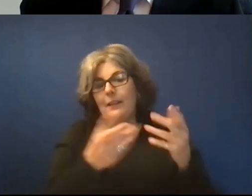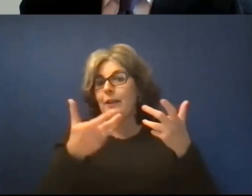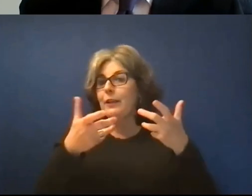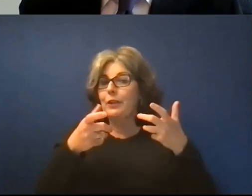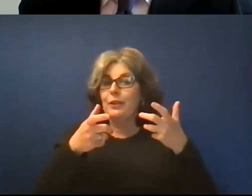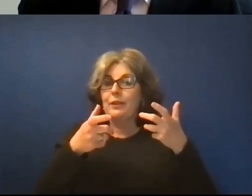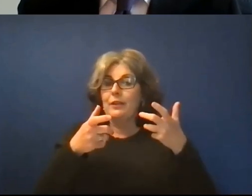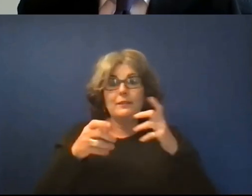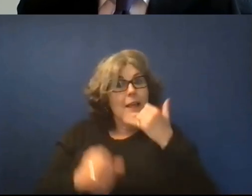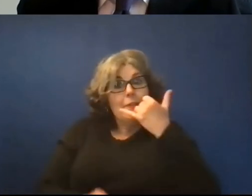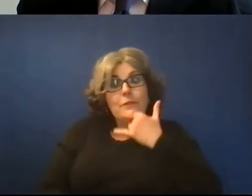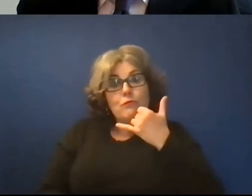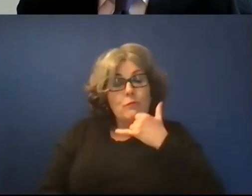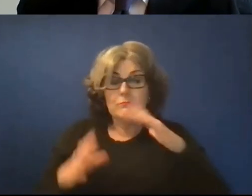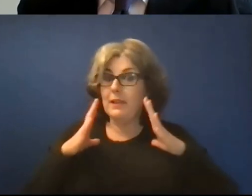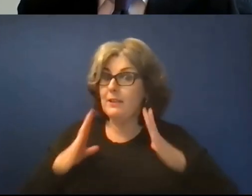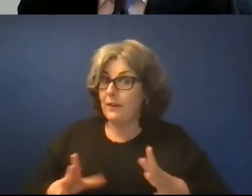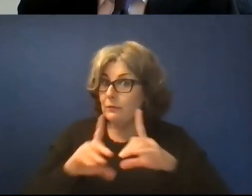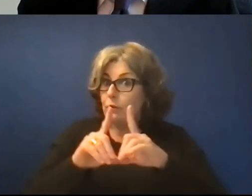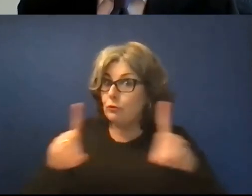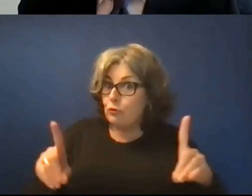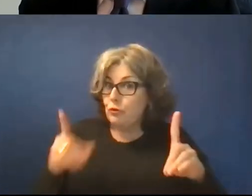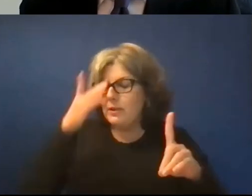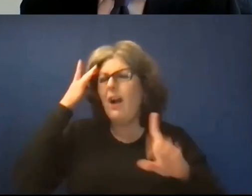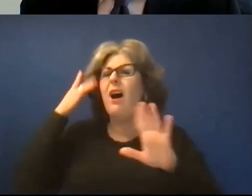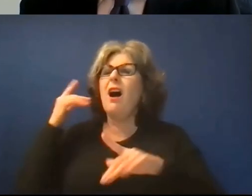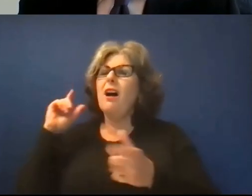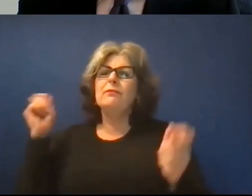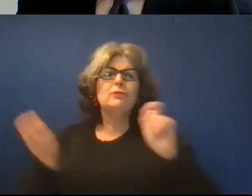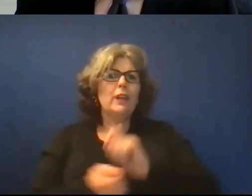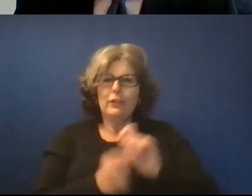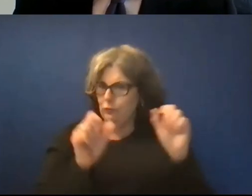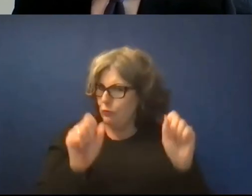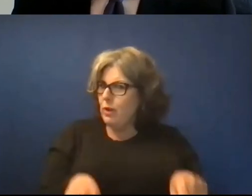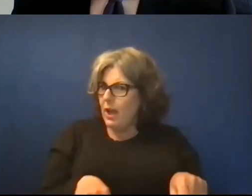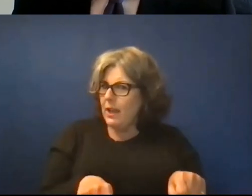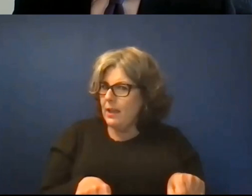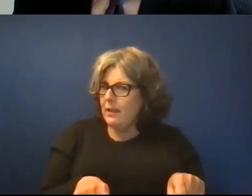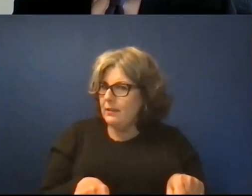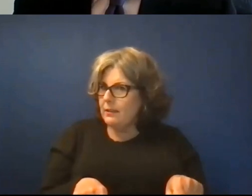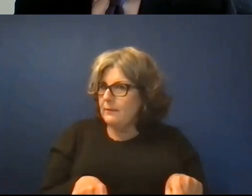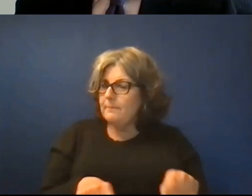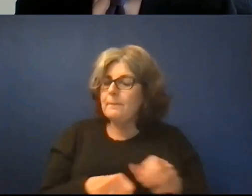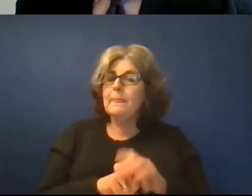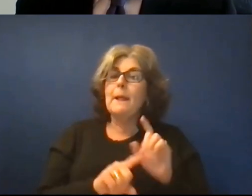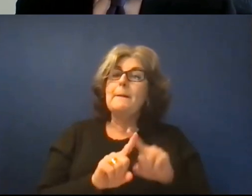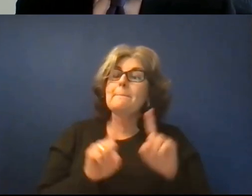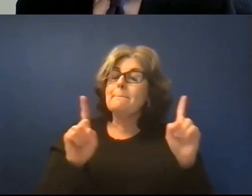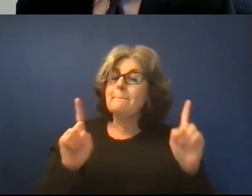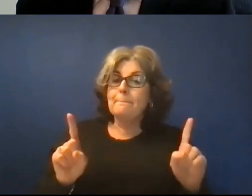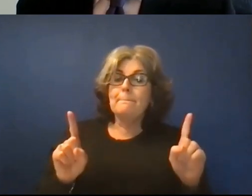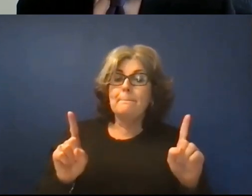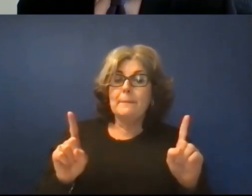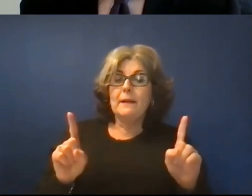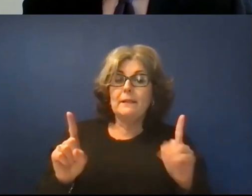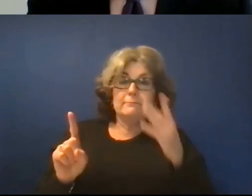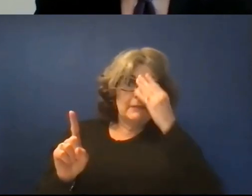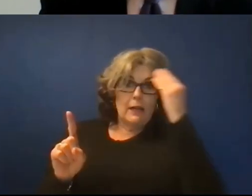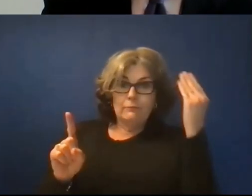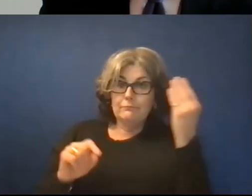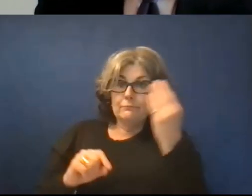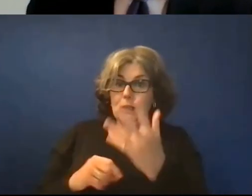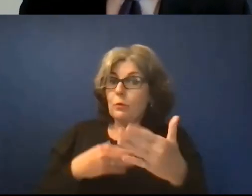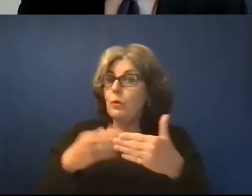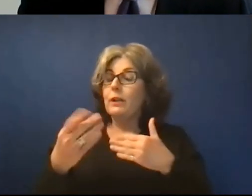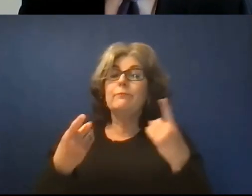and there's nothing wrong with getting a degree in something and changing to something else. There's nothing wrong with that. But I would tell you, whatever